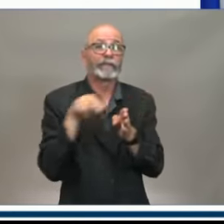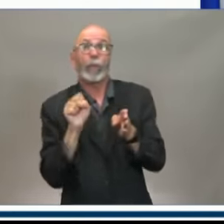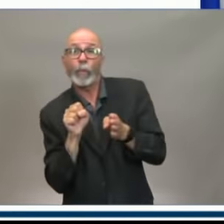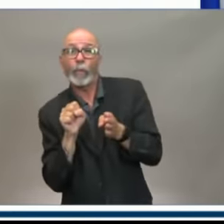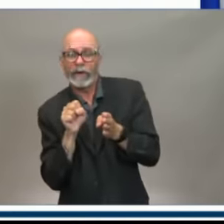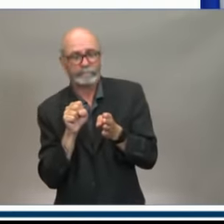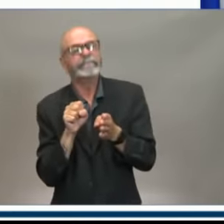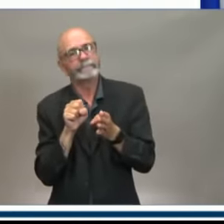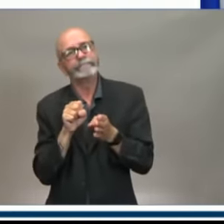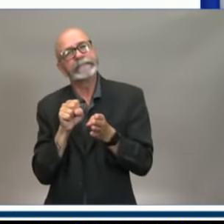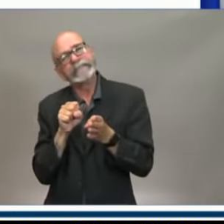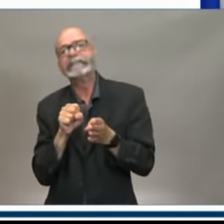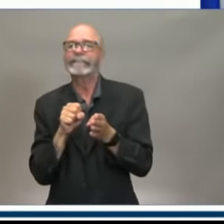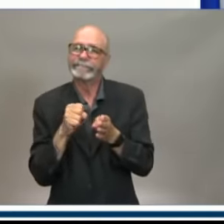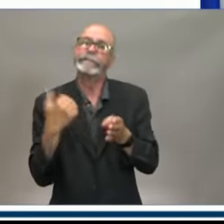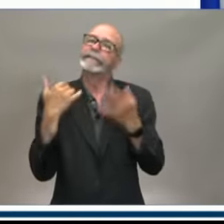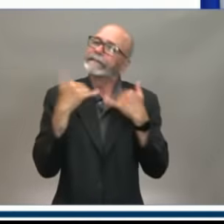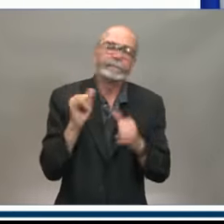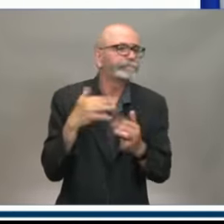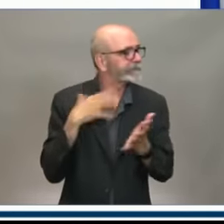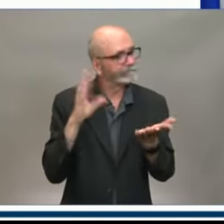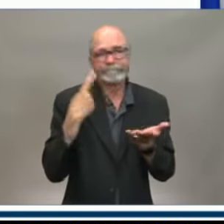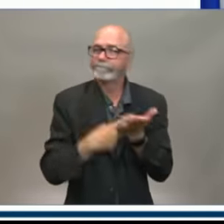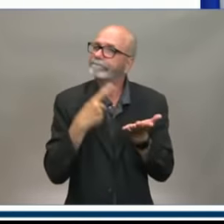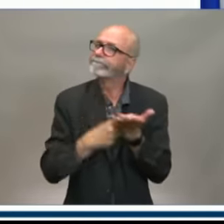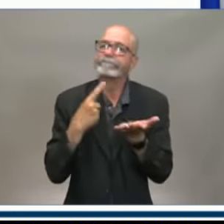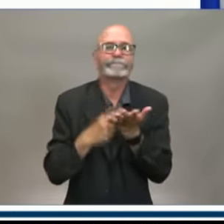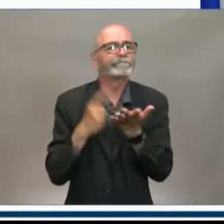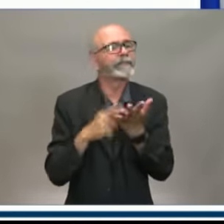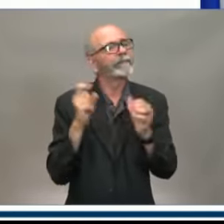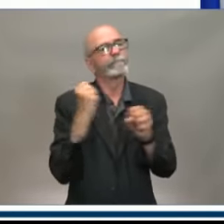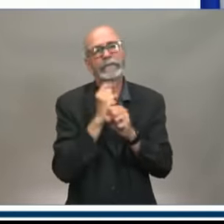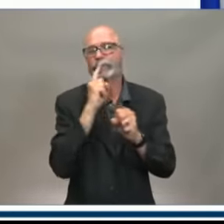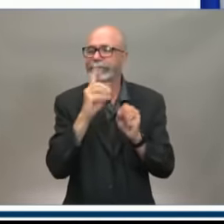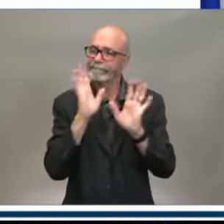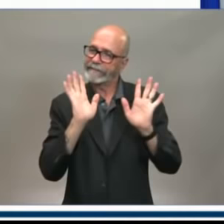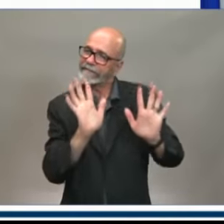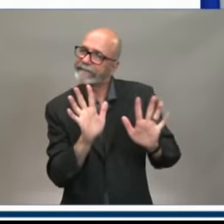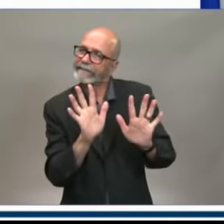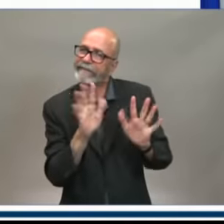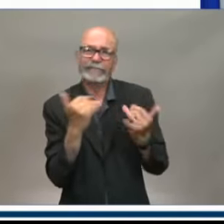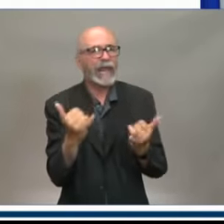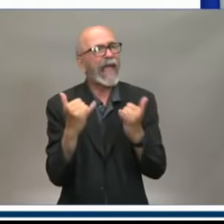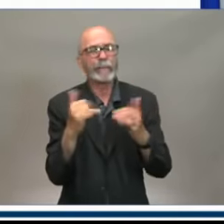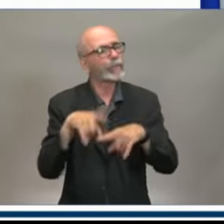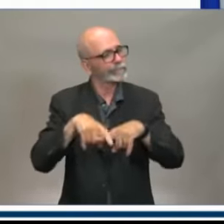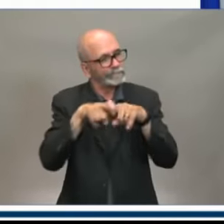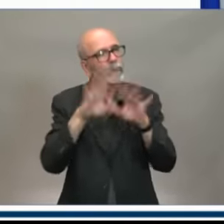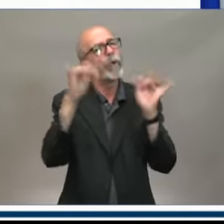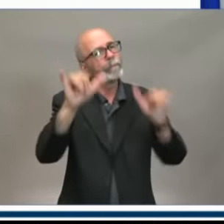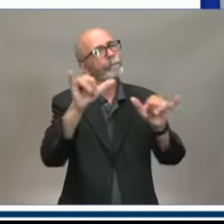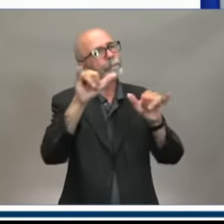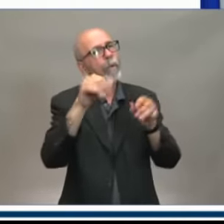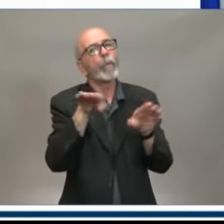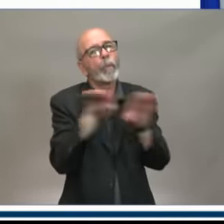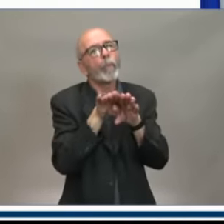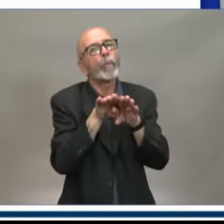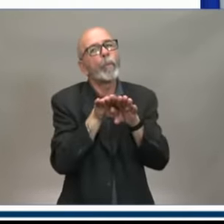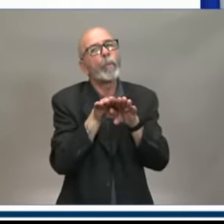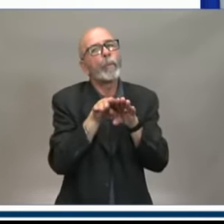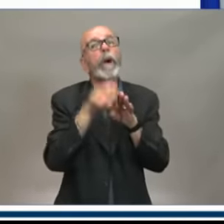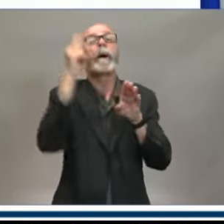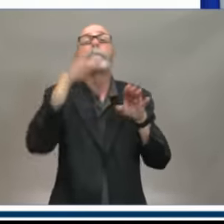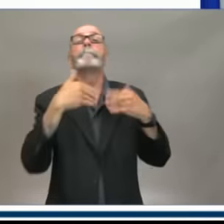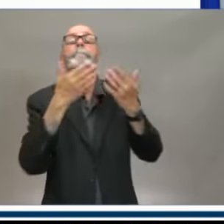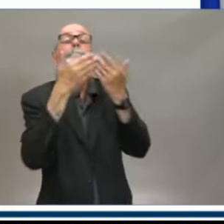pickets at the border and all our entry points until further notice, and we'll work with public health, particularly when we